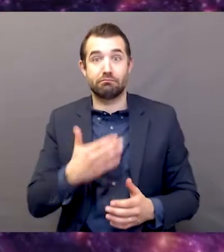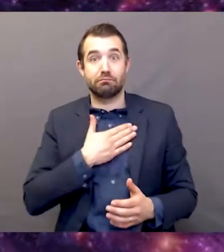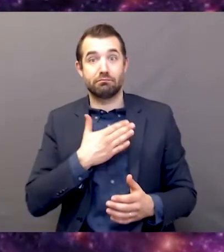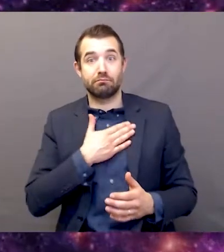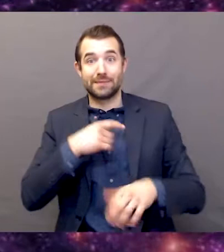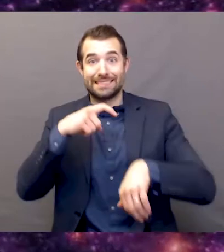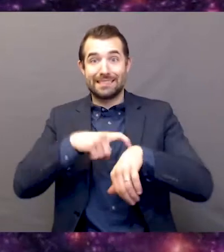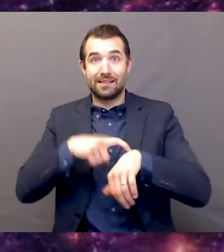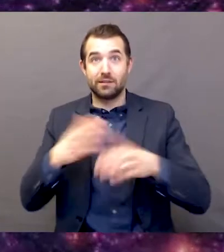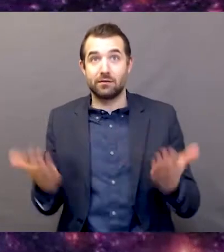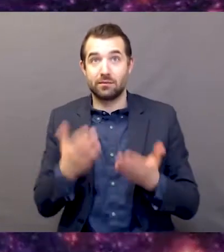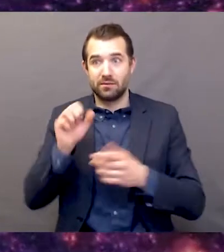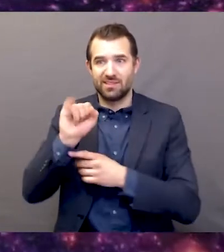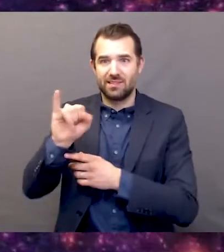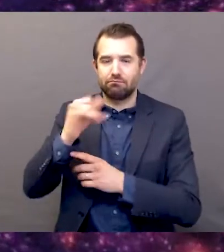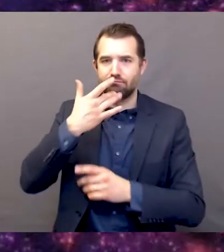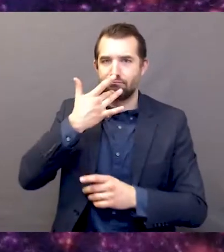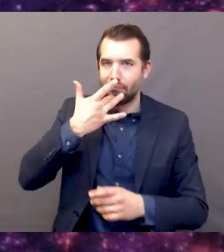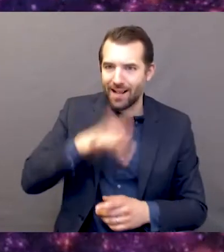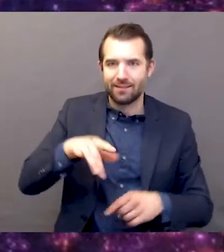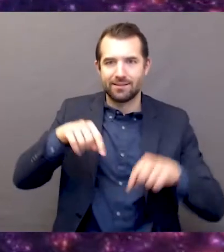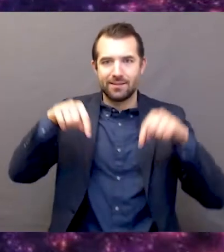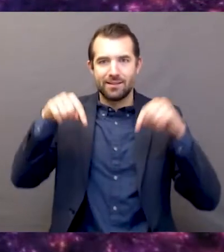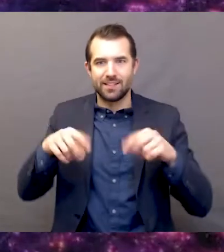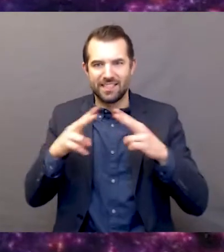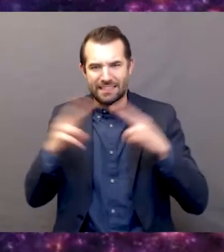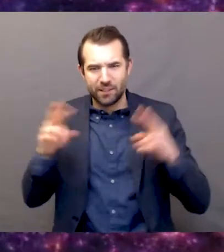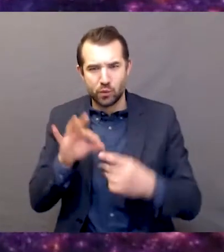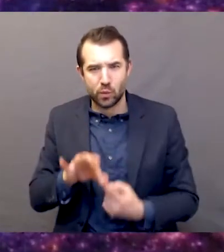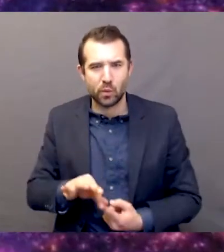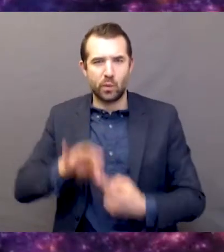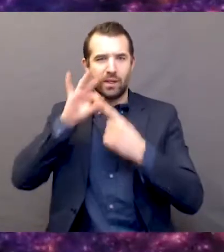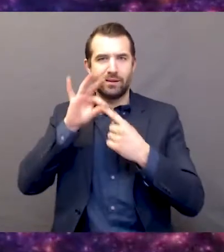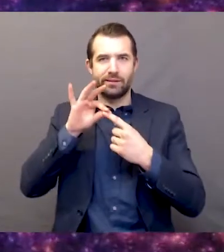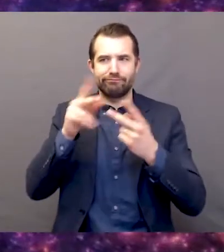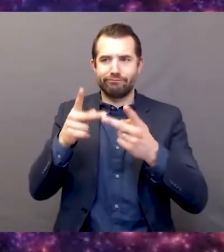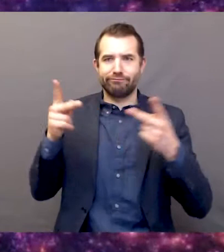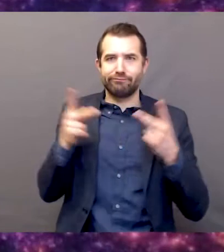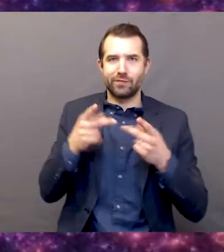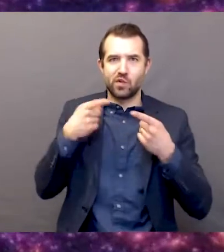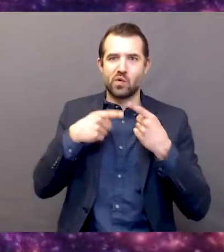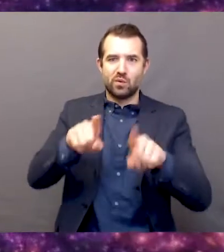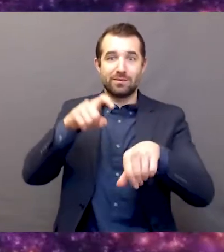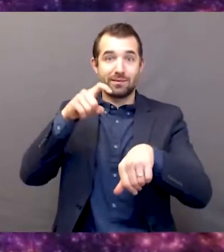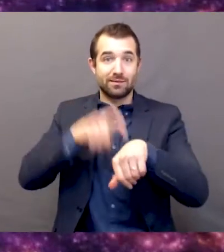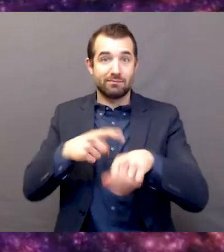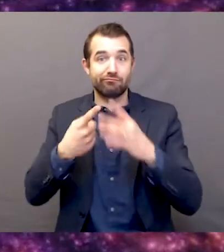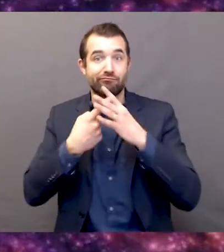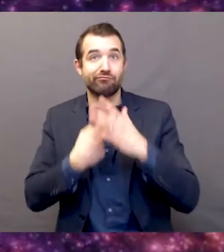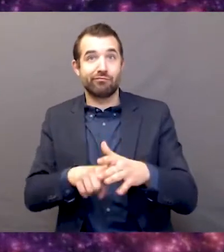time here at Smithsonian, I've been lucky to be at this very special place and at this very special time. Just as I began my thesis